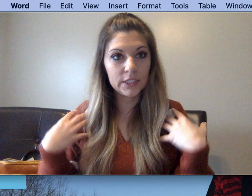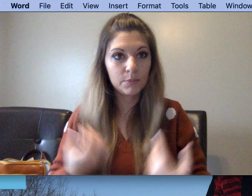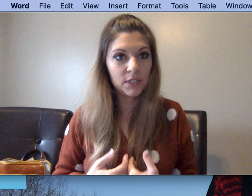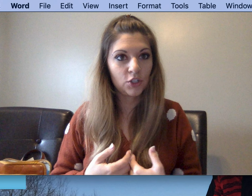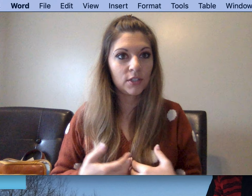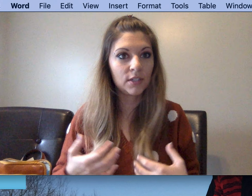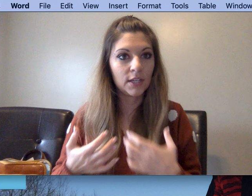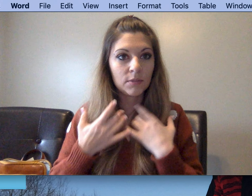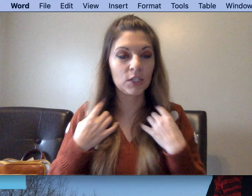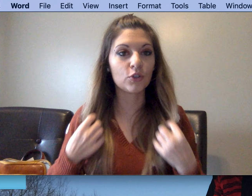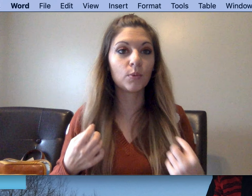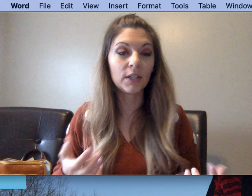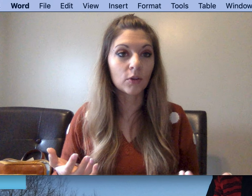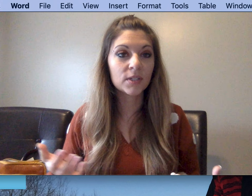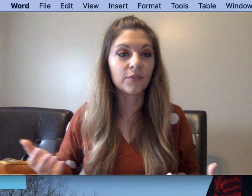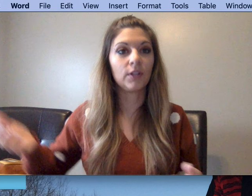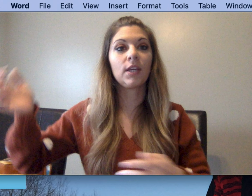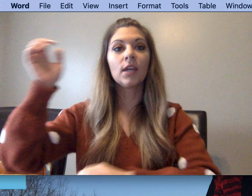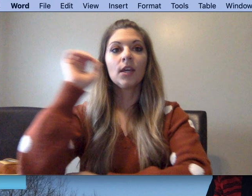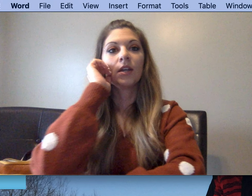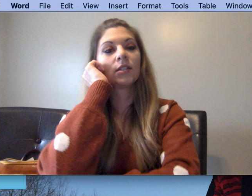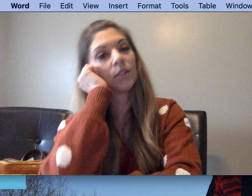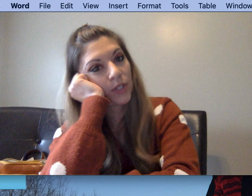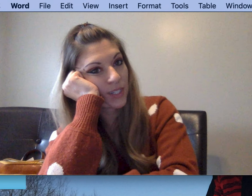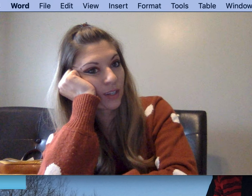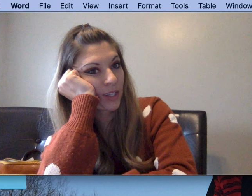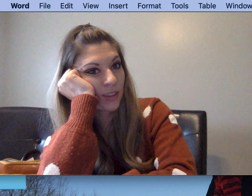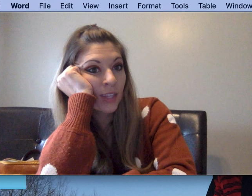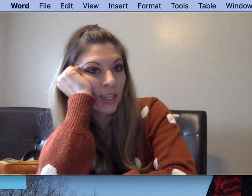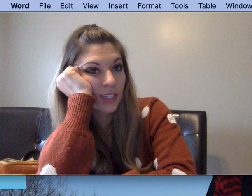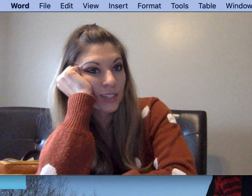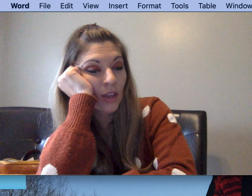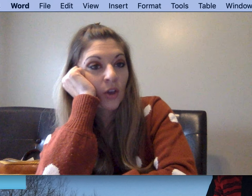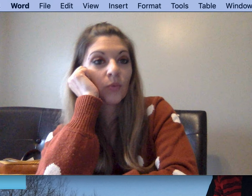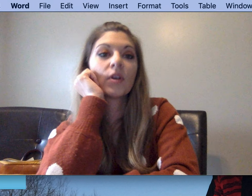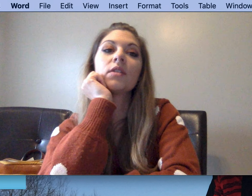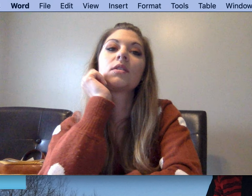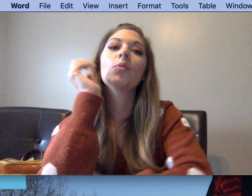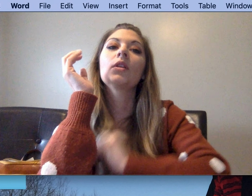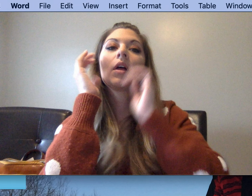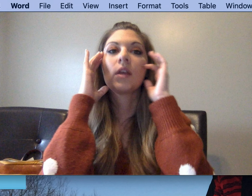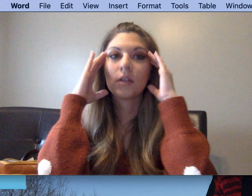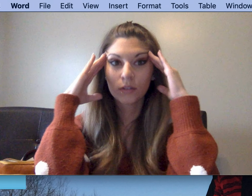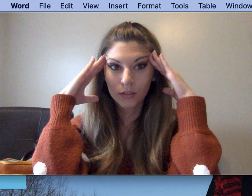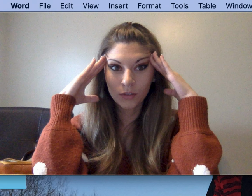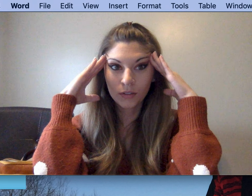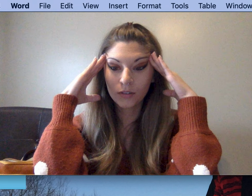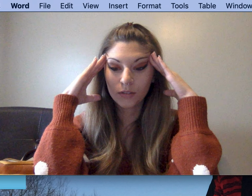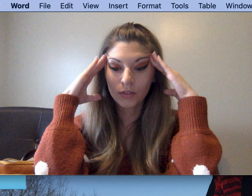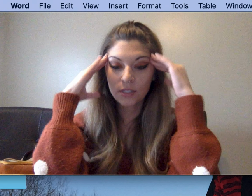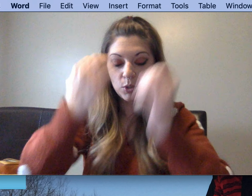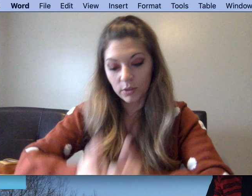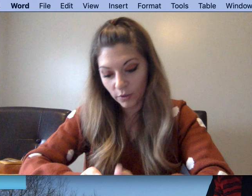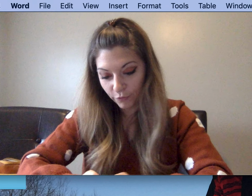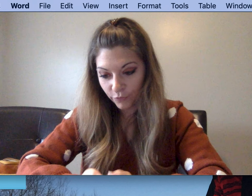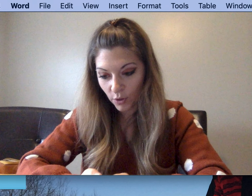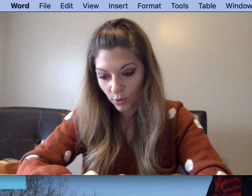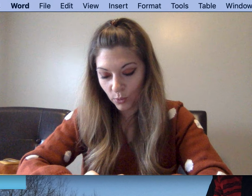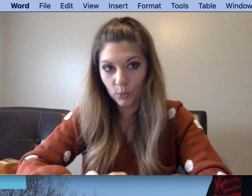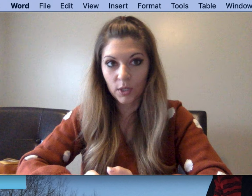your dispositions and demeanors would be a little bit differently. Is someone sitting like this? Is someone like, oh, is someone